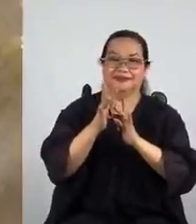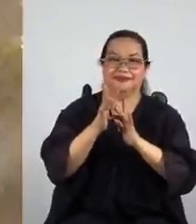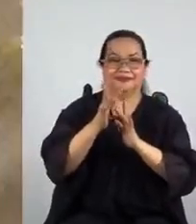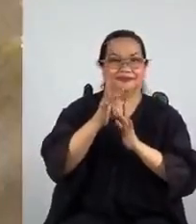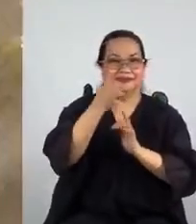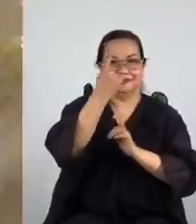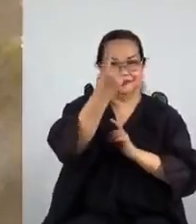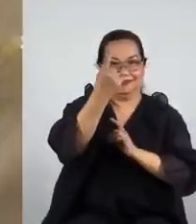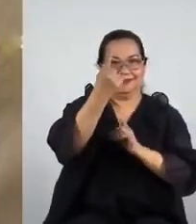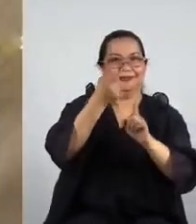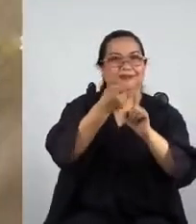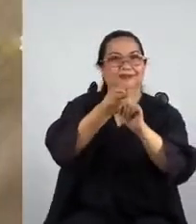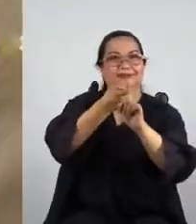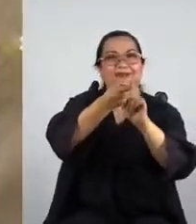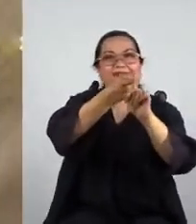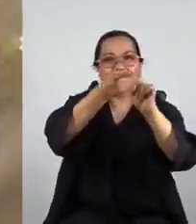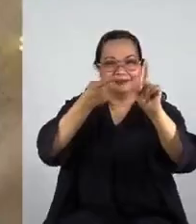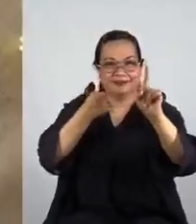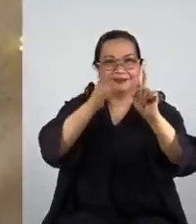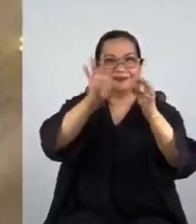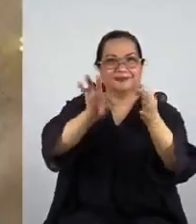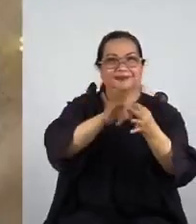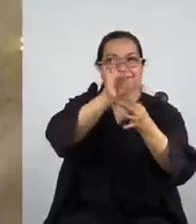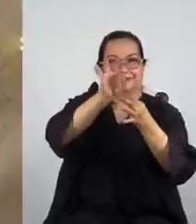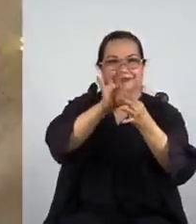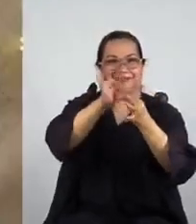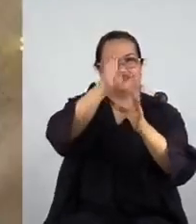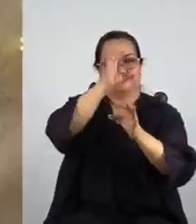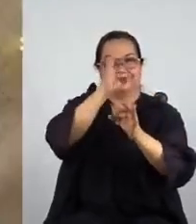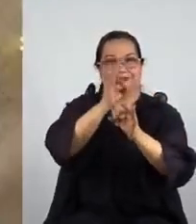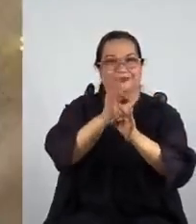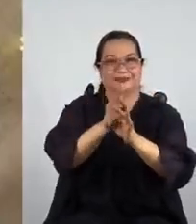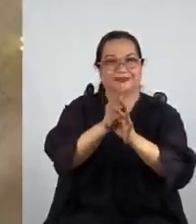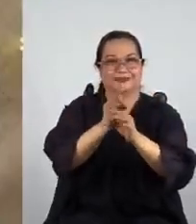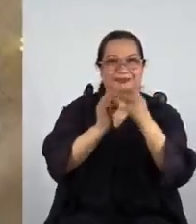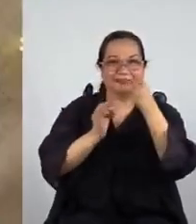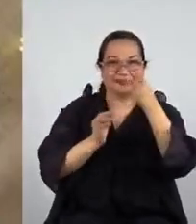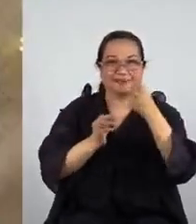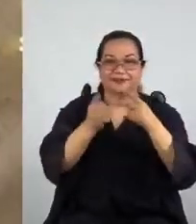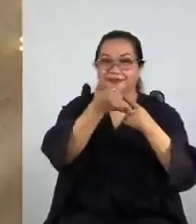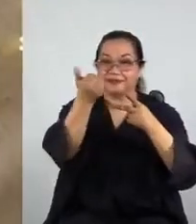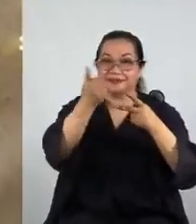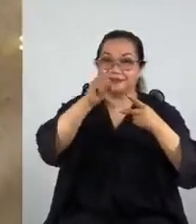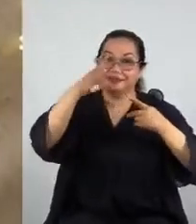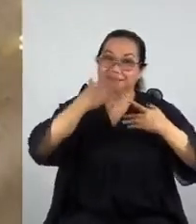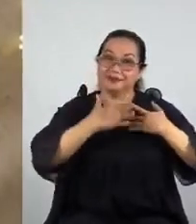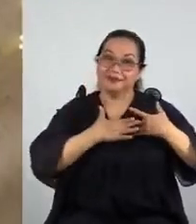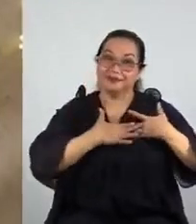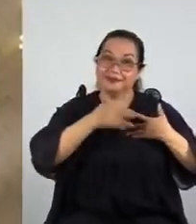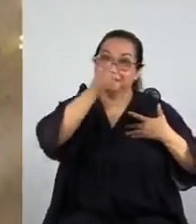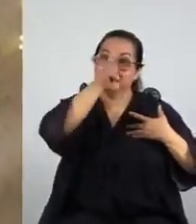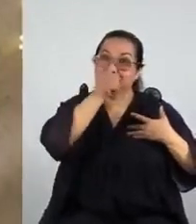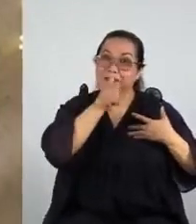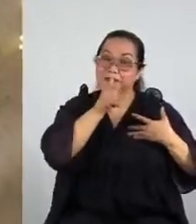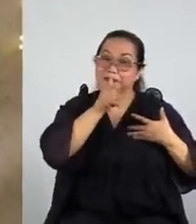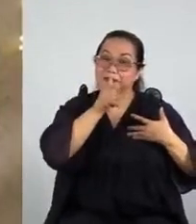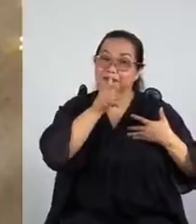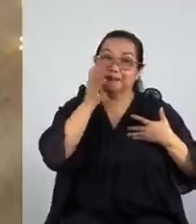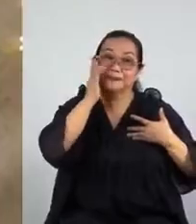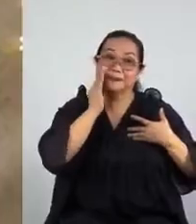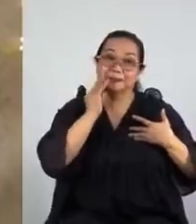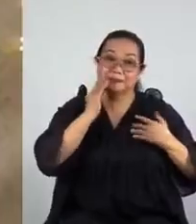is the originator and perfecter of our faith. But we see another aspect of grace as we endure and run the race of